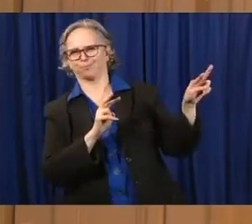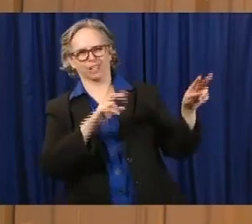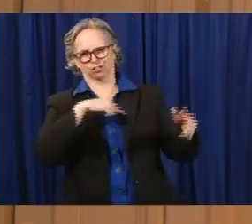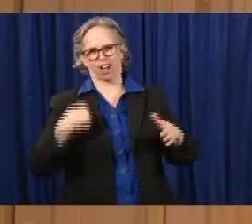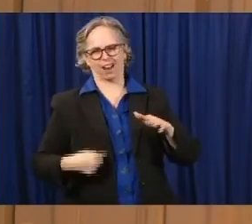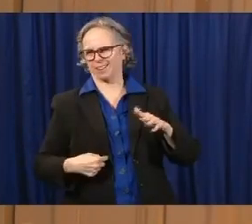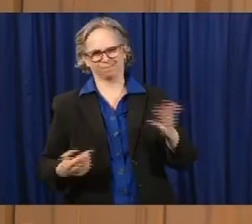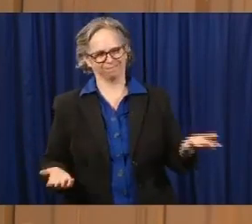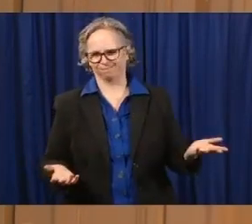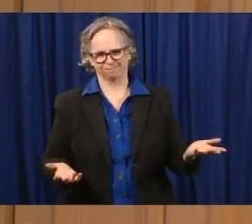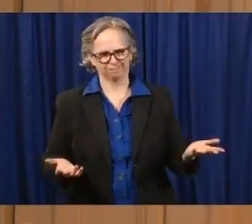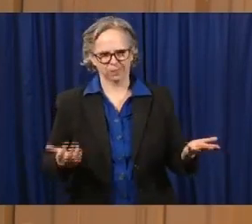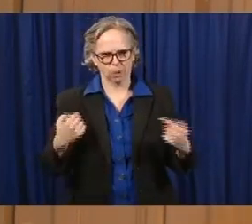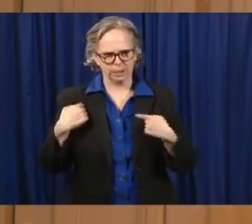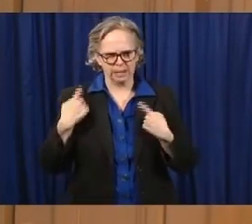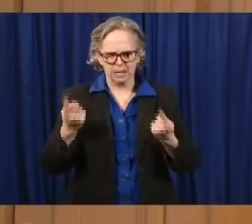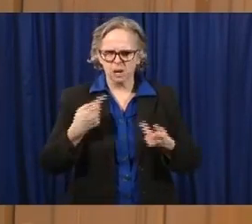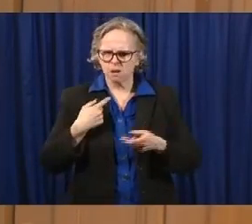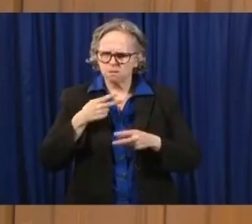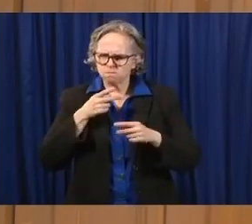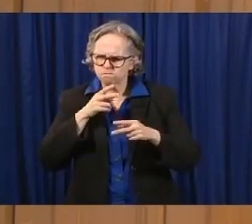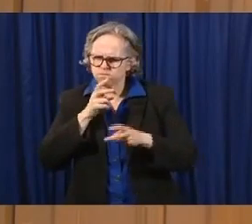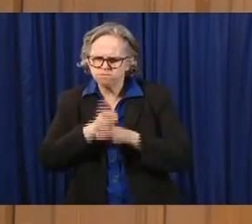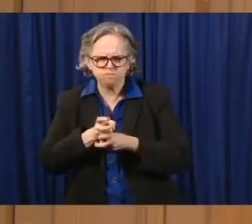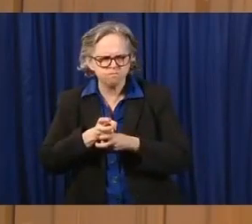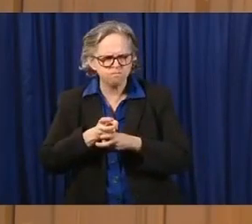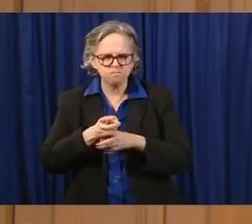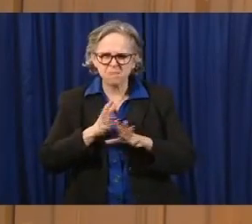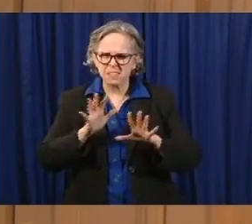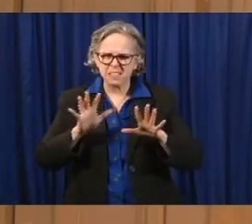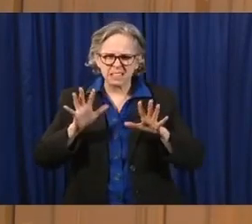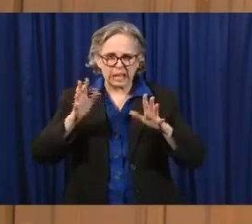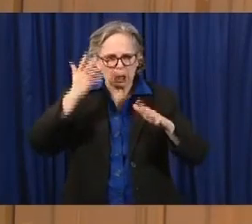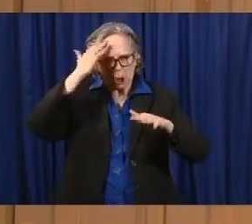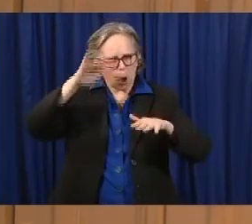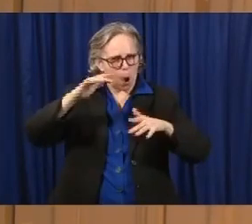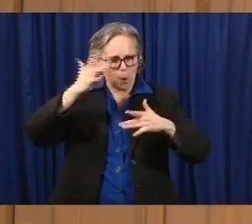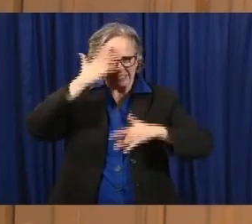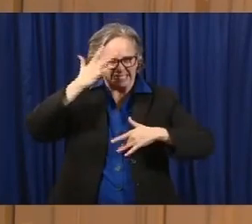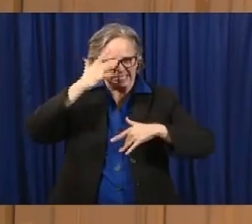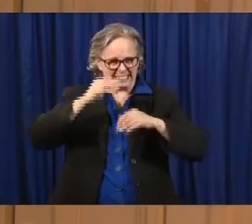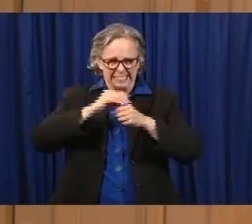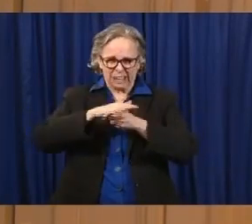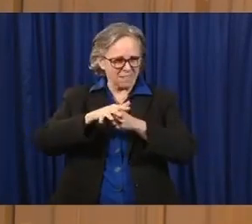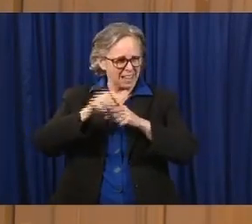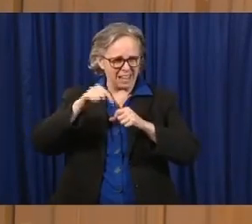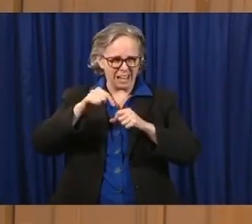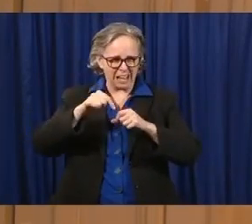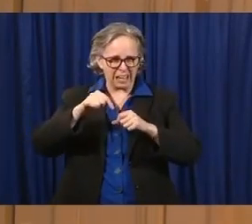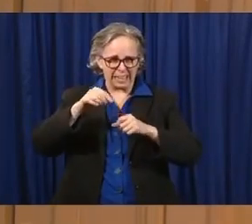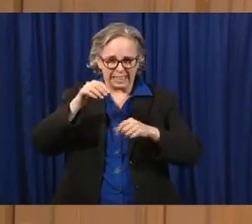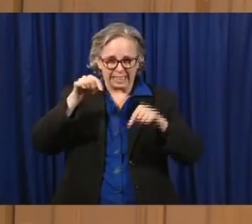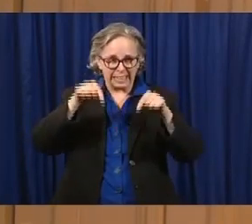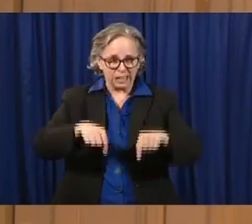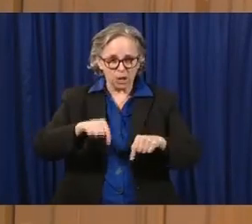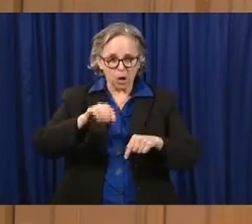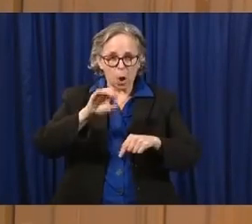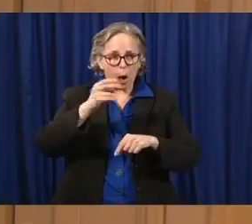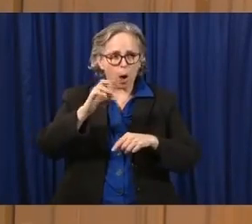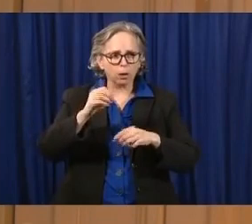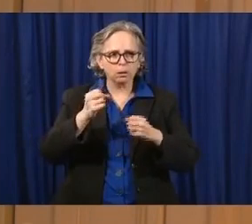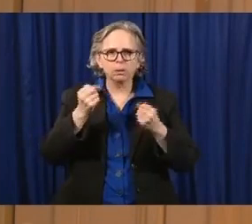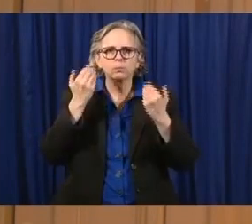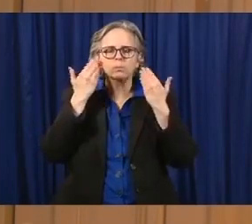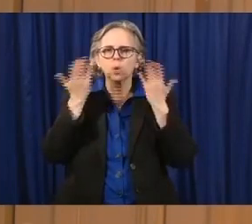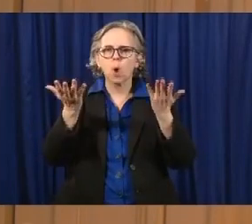do not know the prevalence of this disease in Ohio or around this country. We don't have that serologic testing, we